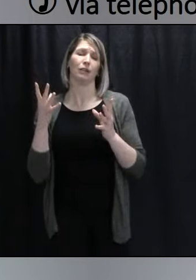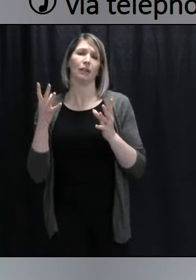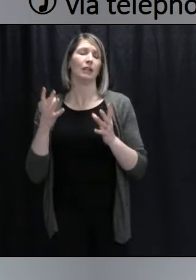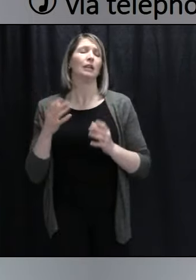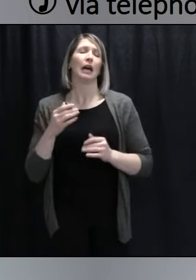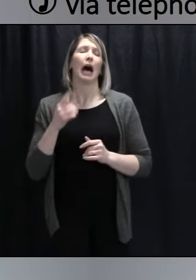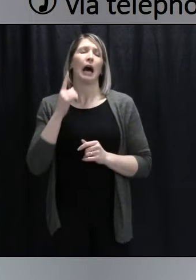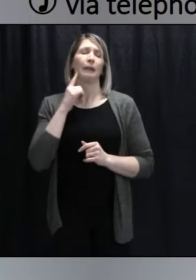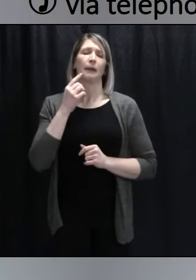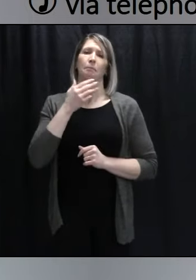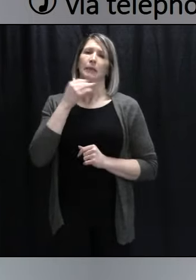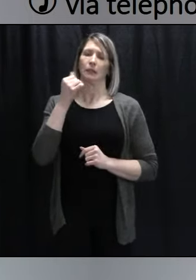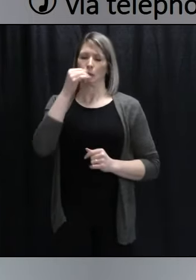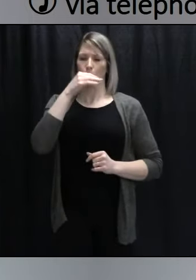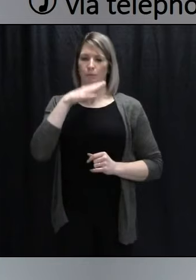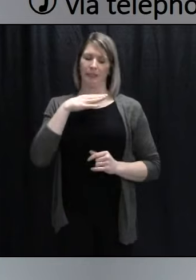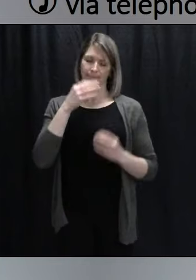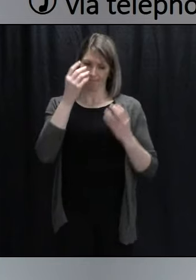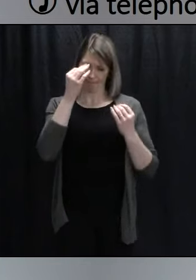trying that route.